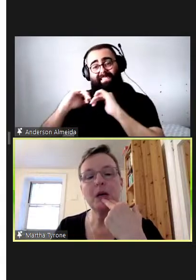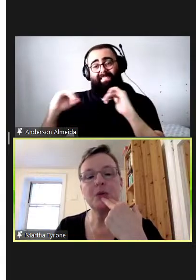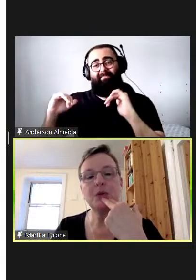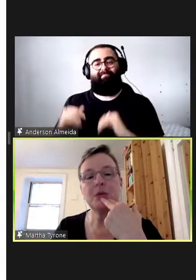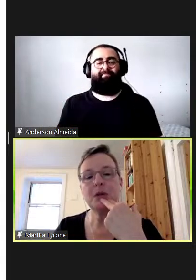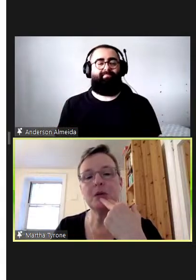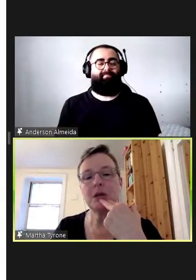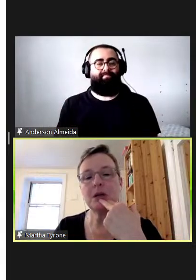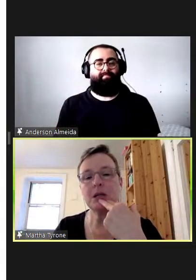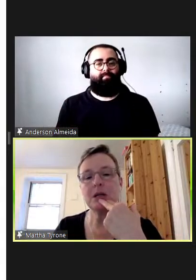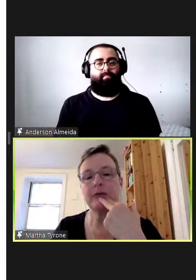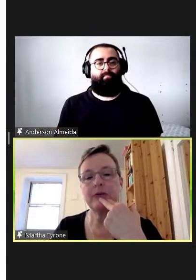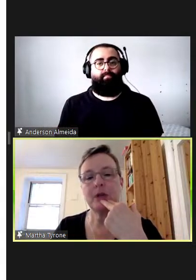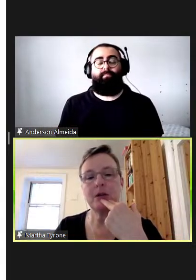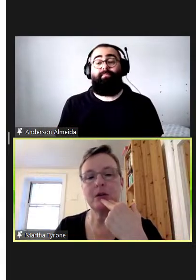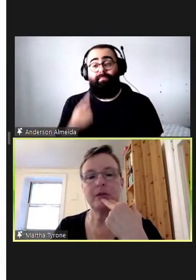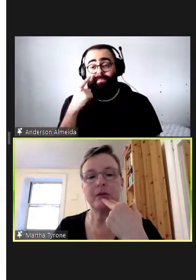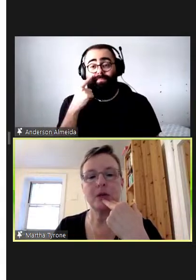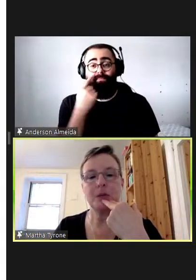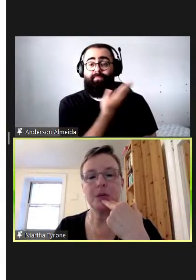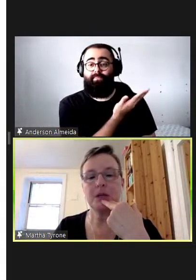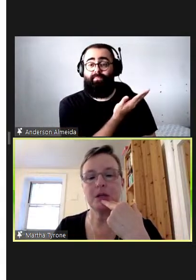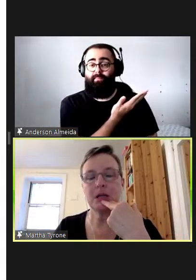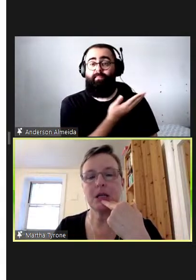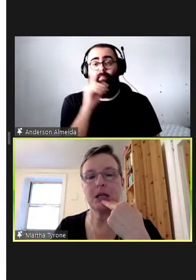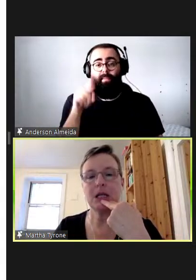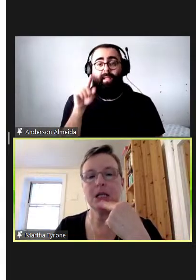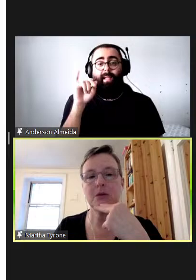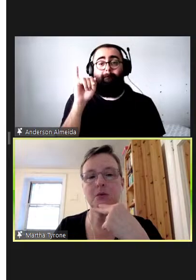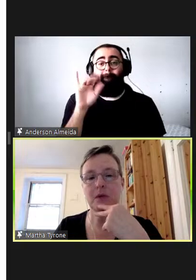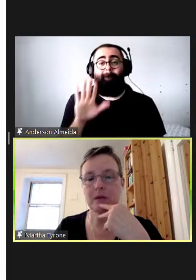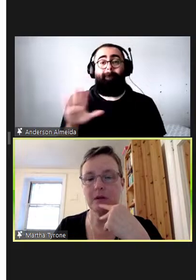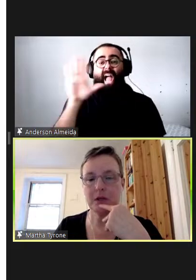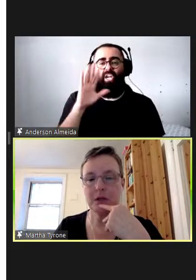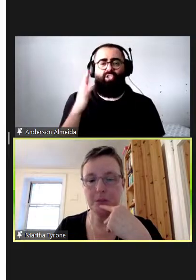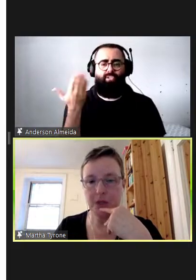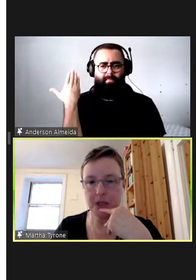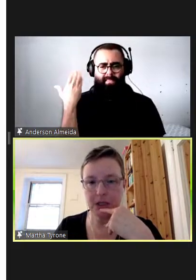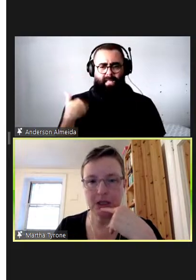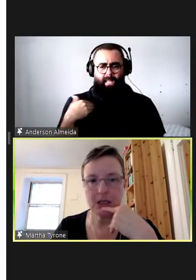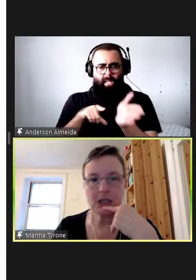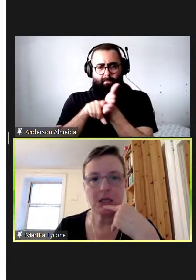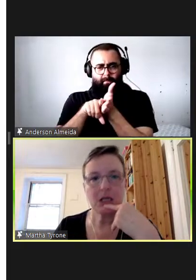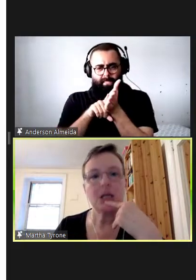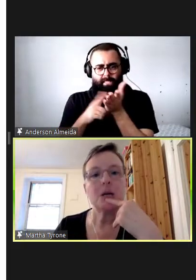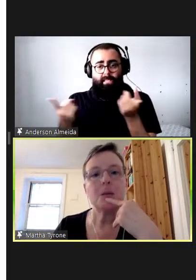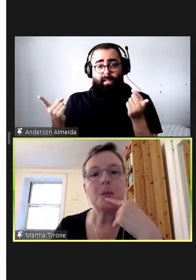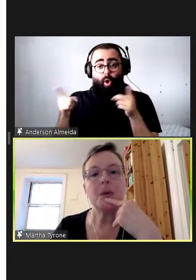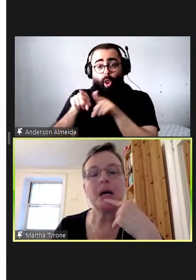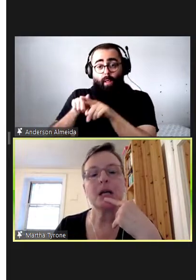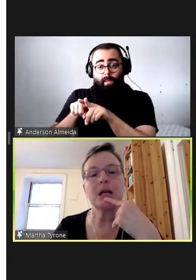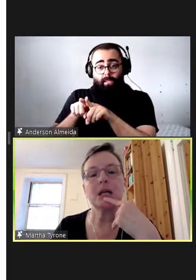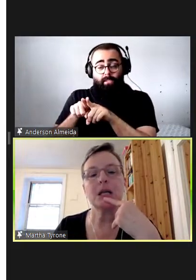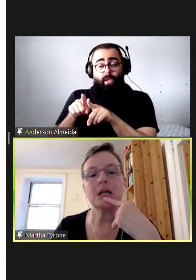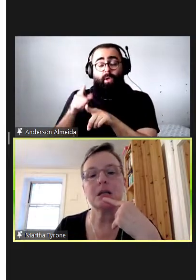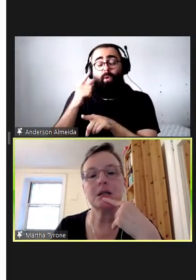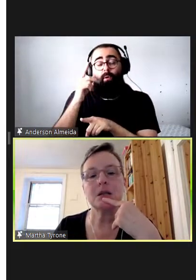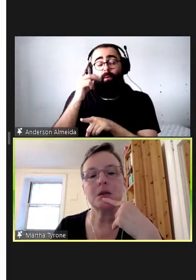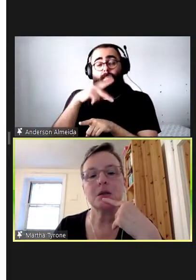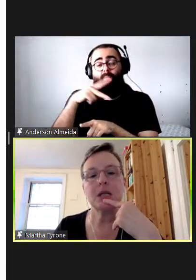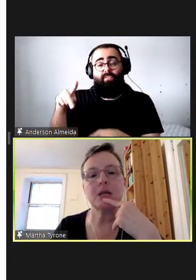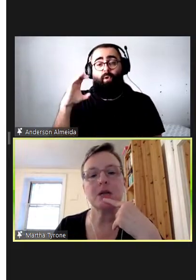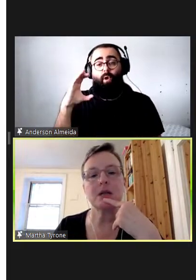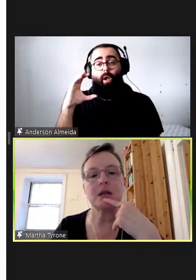What I'm showing you here is a figure from a study that I did with Claude Mock back